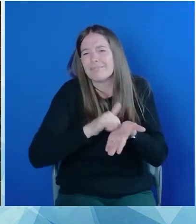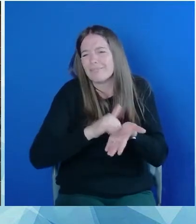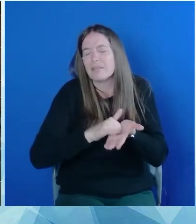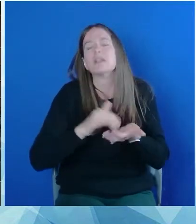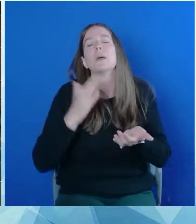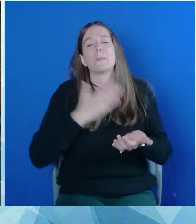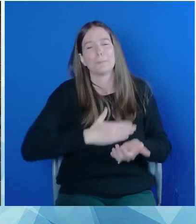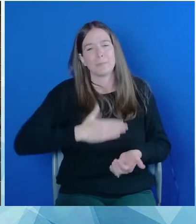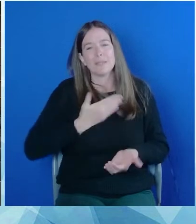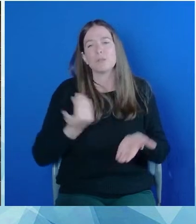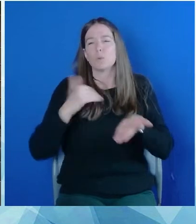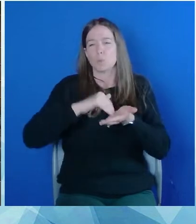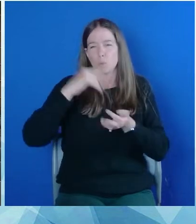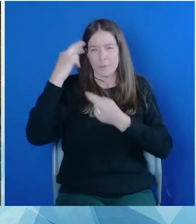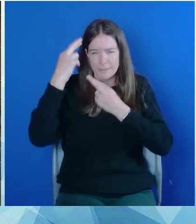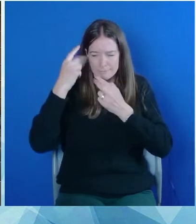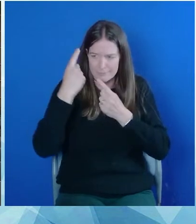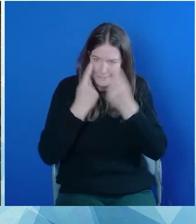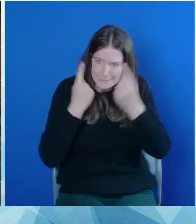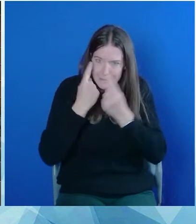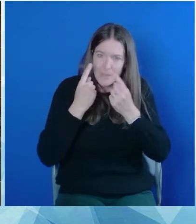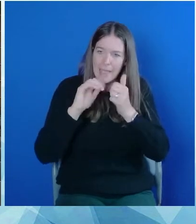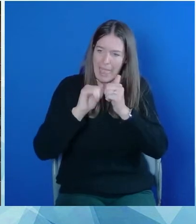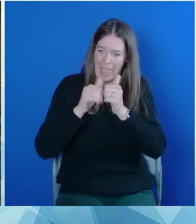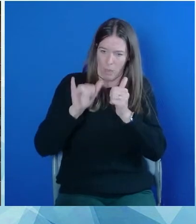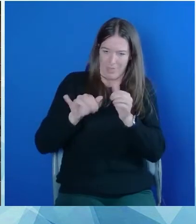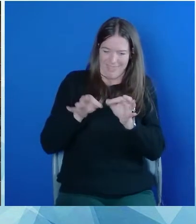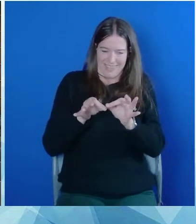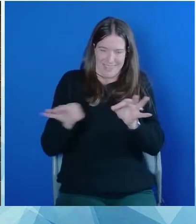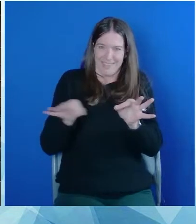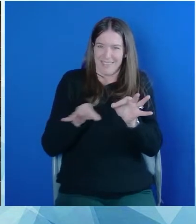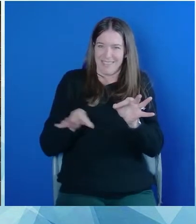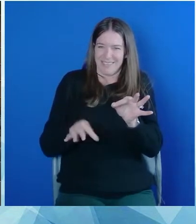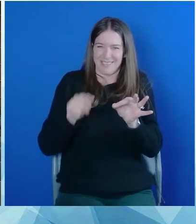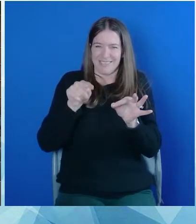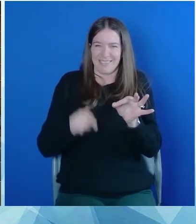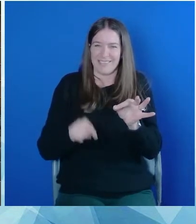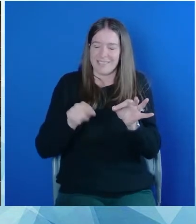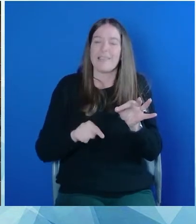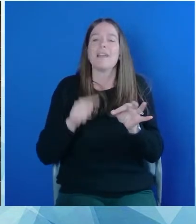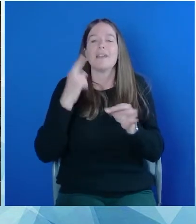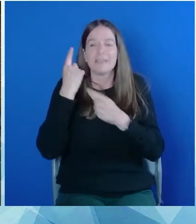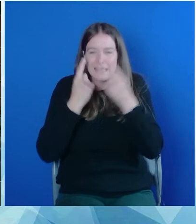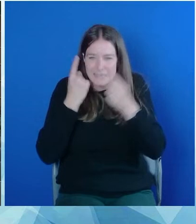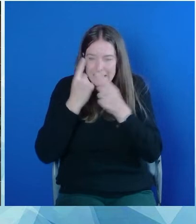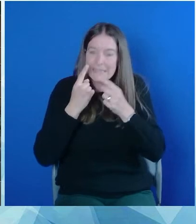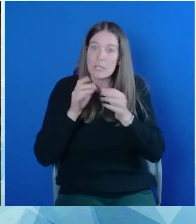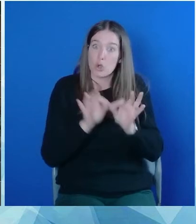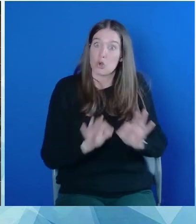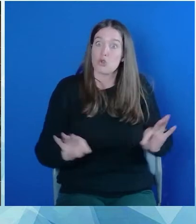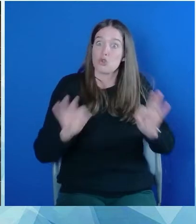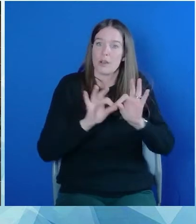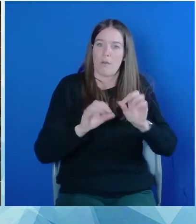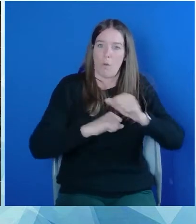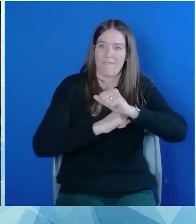worded and emphasize communication and its critical foundation in language development.